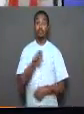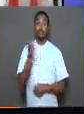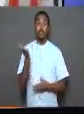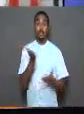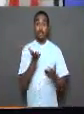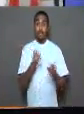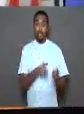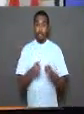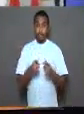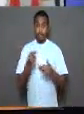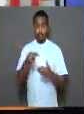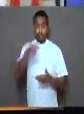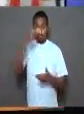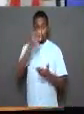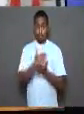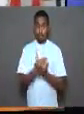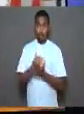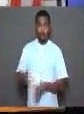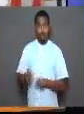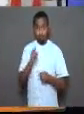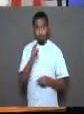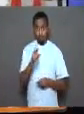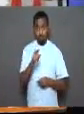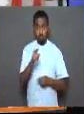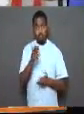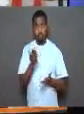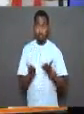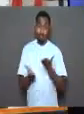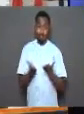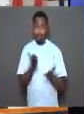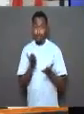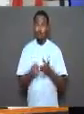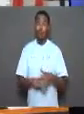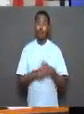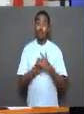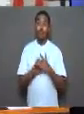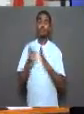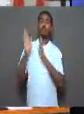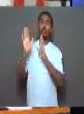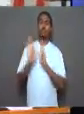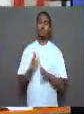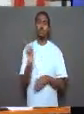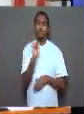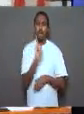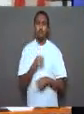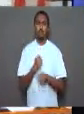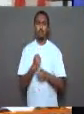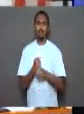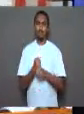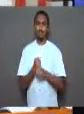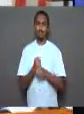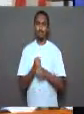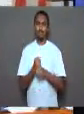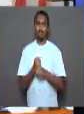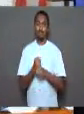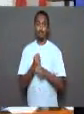As senior secondary school students, you are likely beginning to wonder what you will do